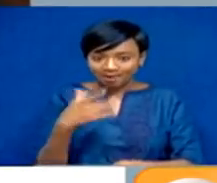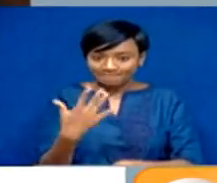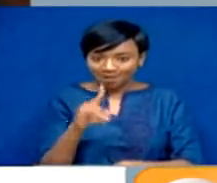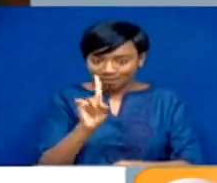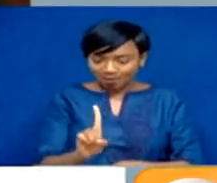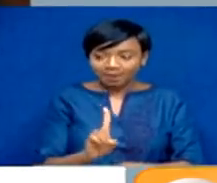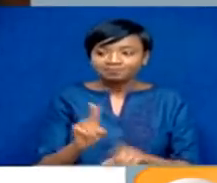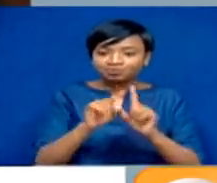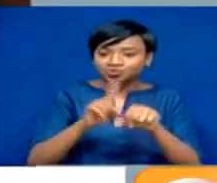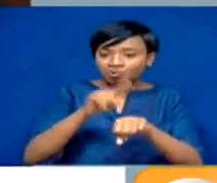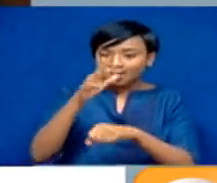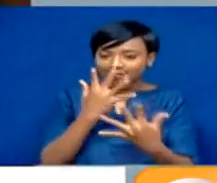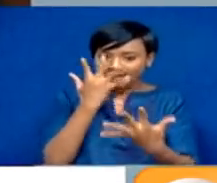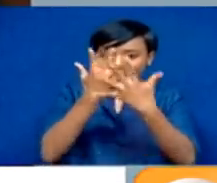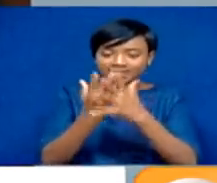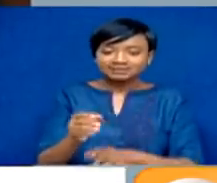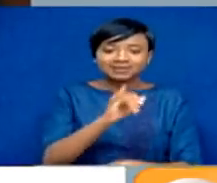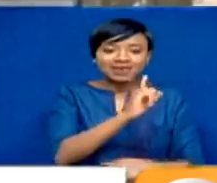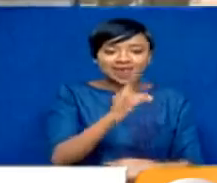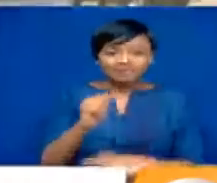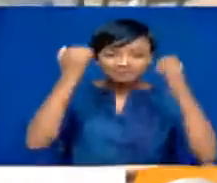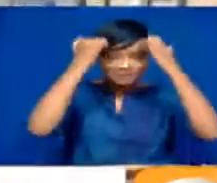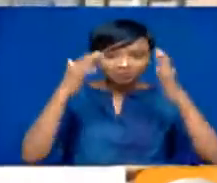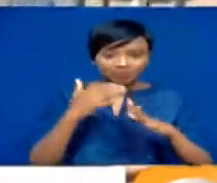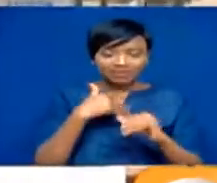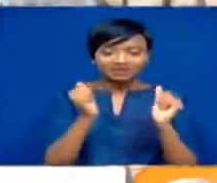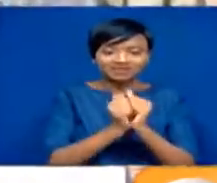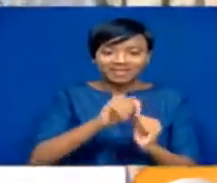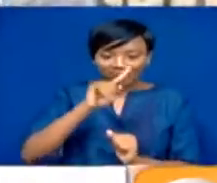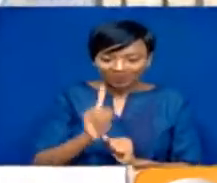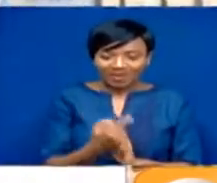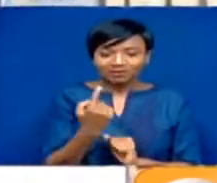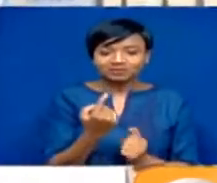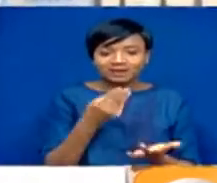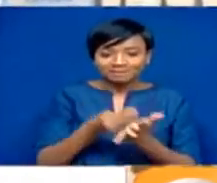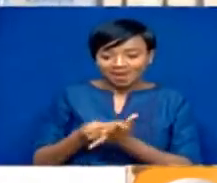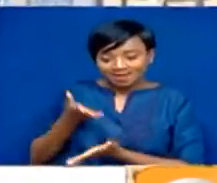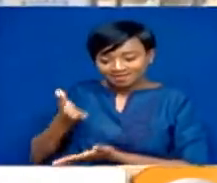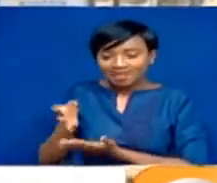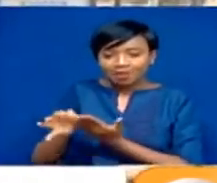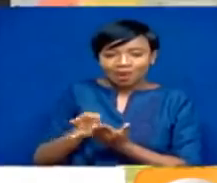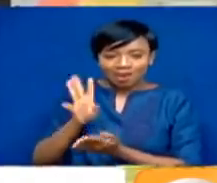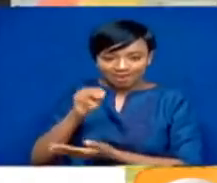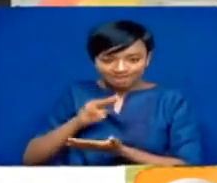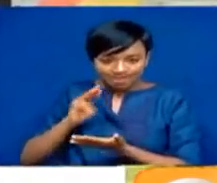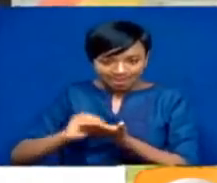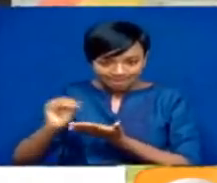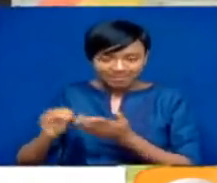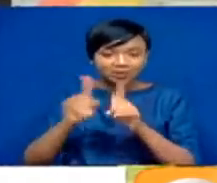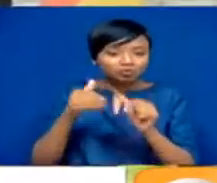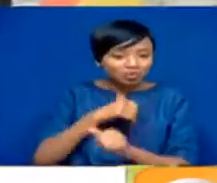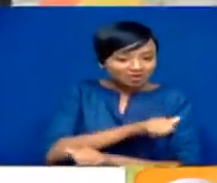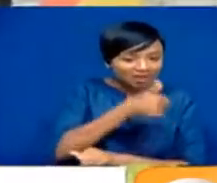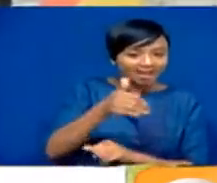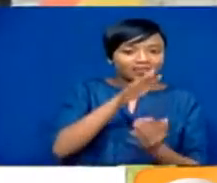his arrest, the IT student had over 10,000 shillings in his M-Pesa account, and he was also operating a separate KCB